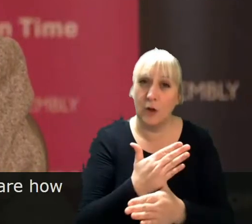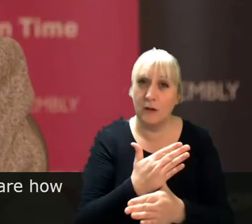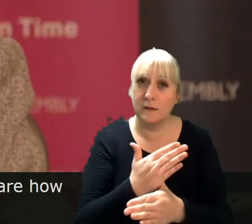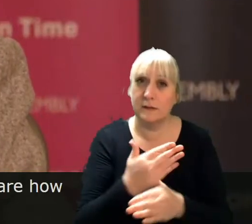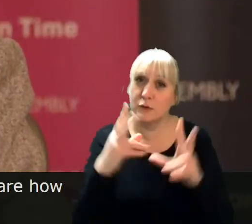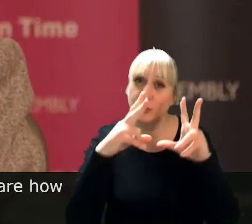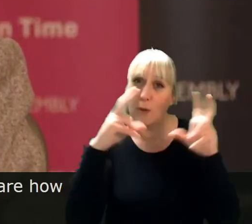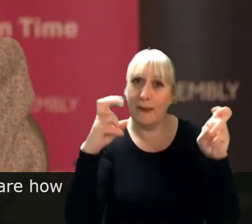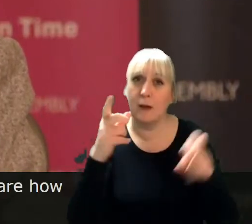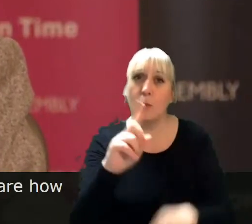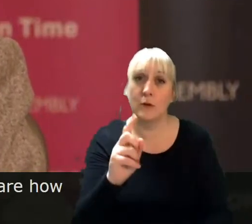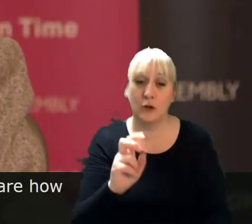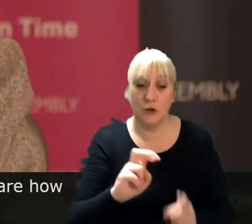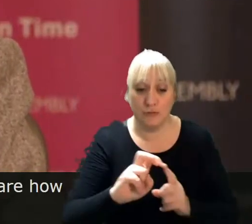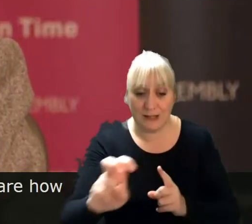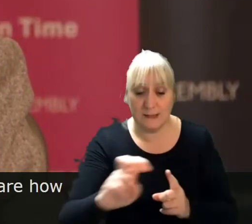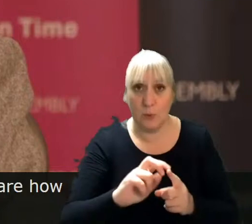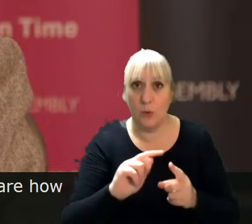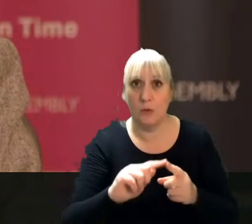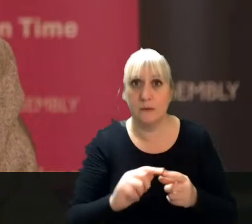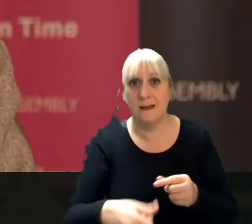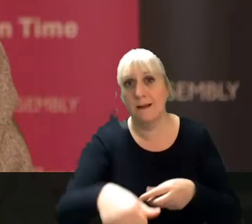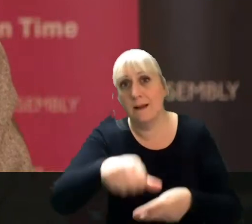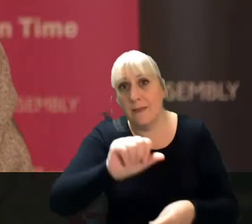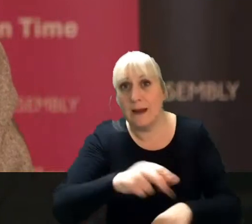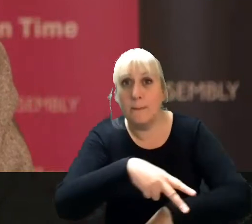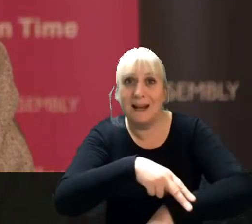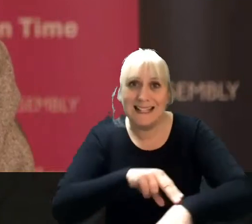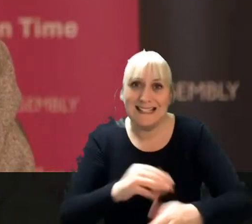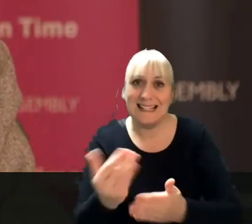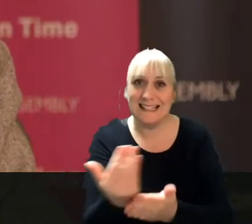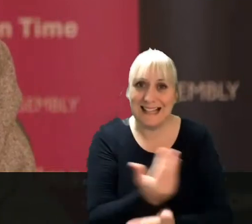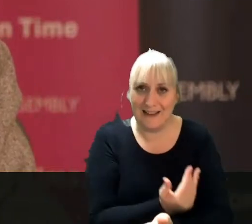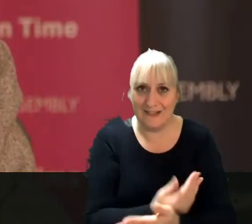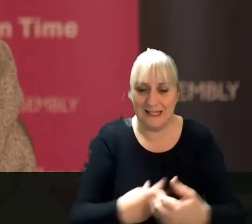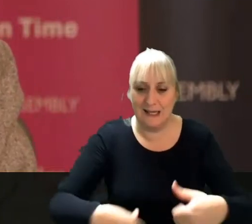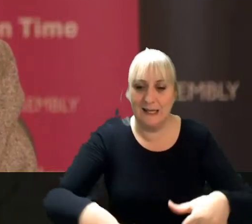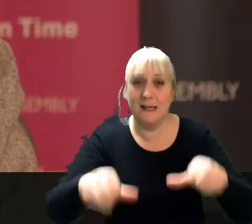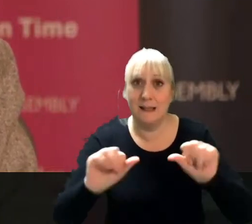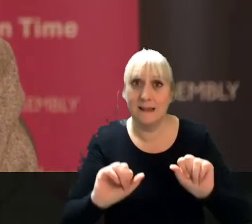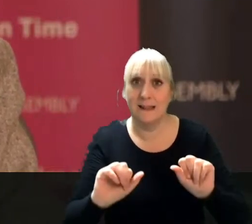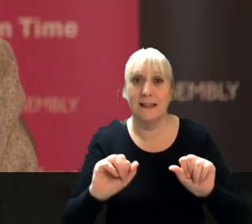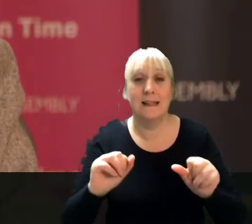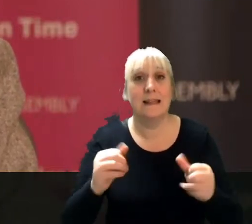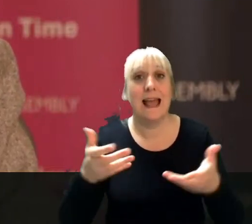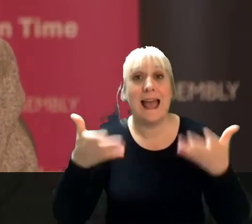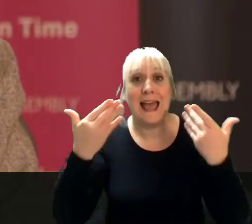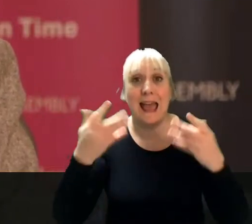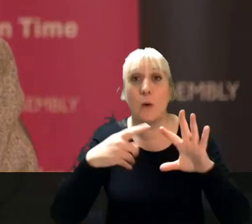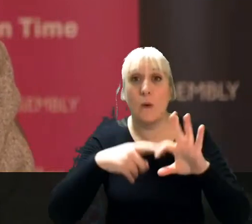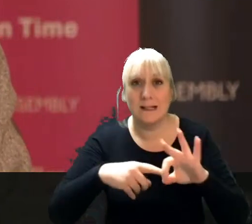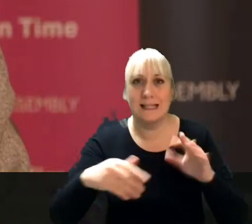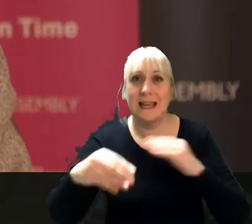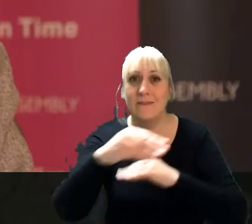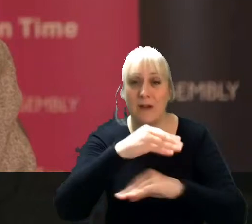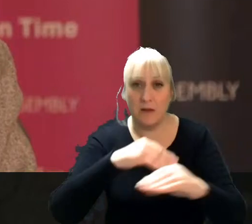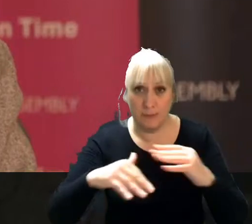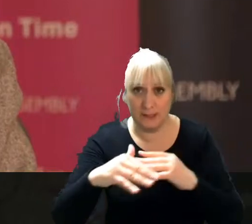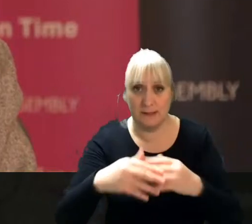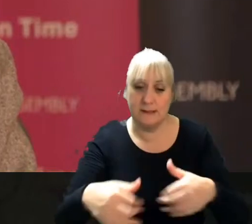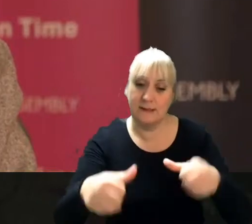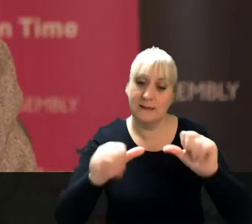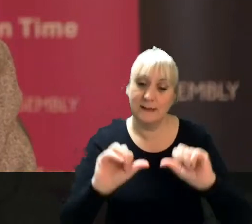then policing and safety, followed by air quality and environment, housing, followed by